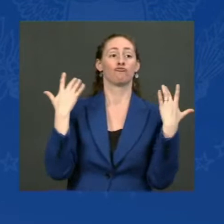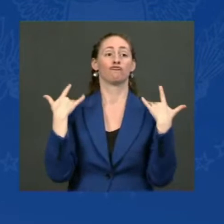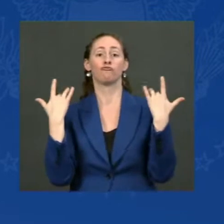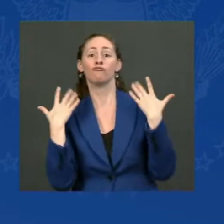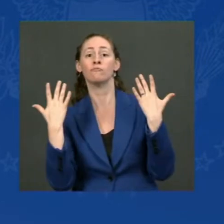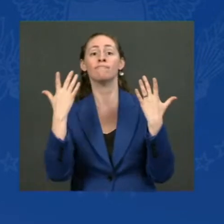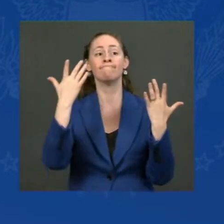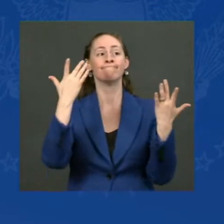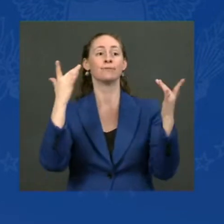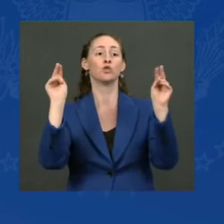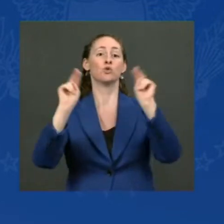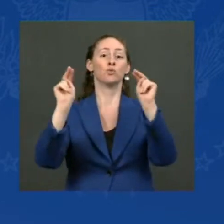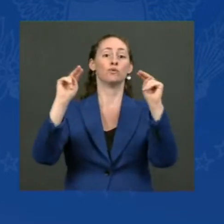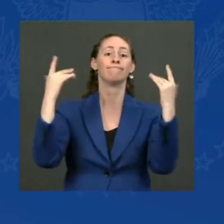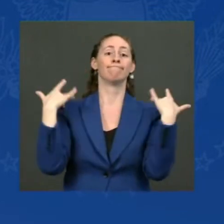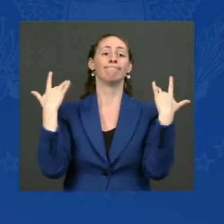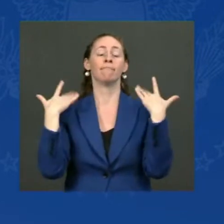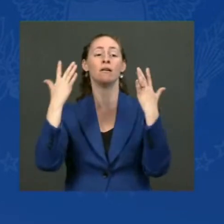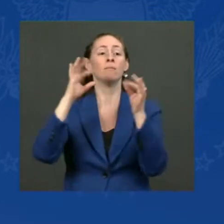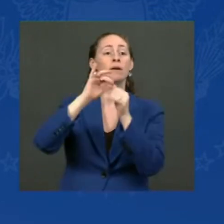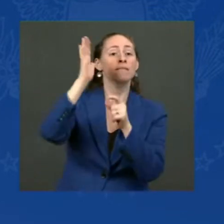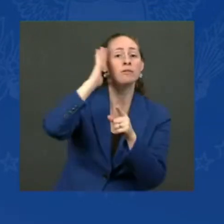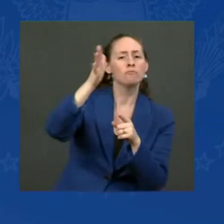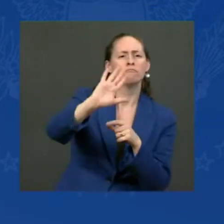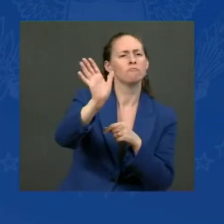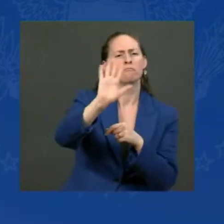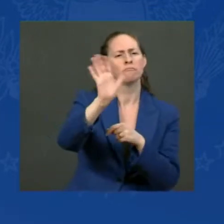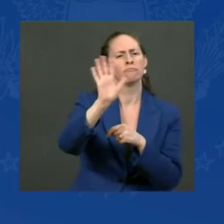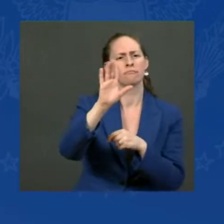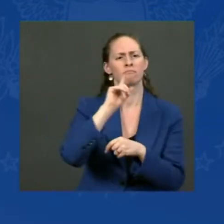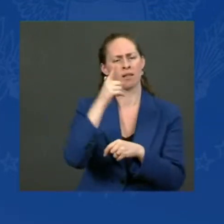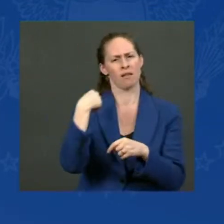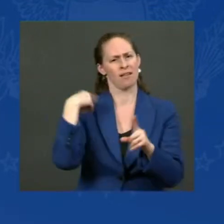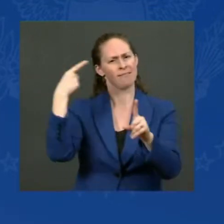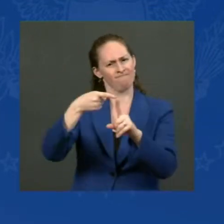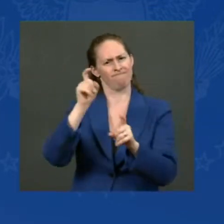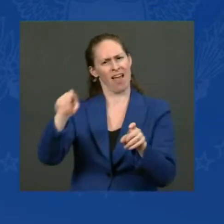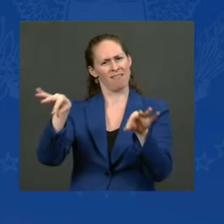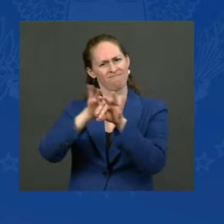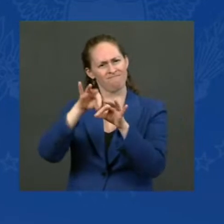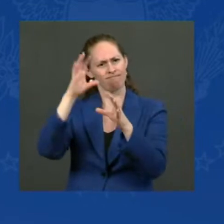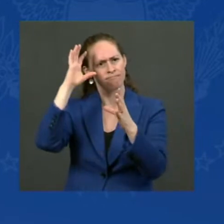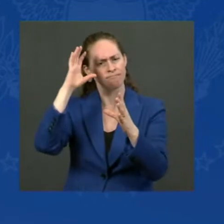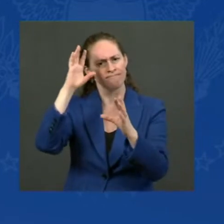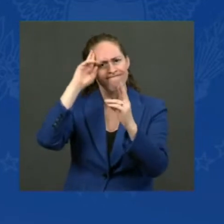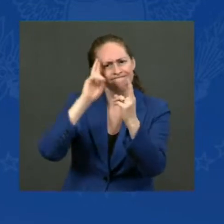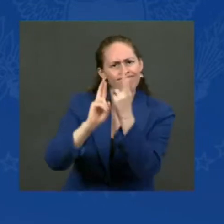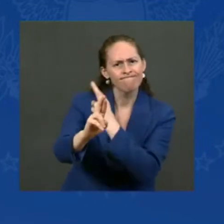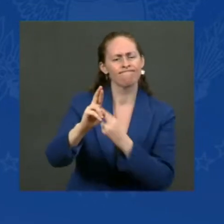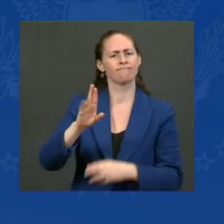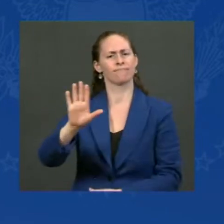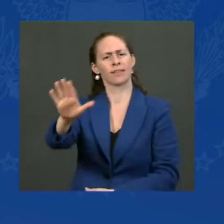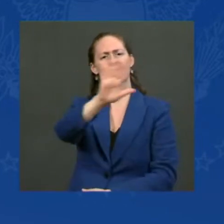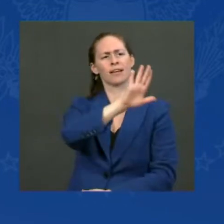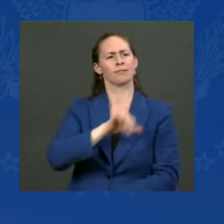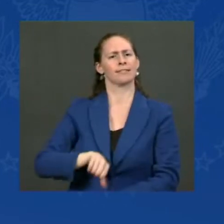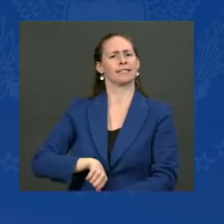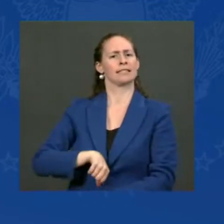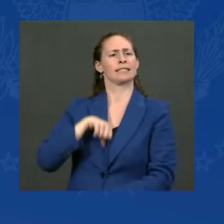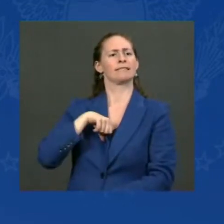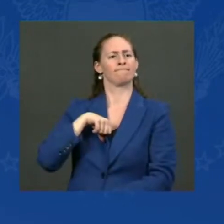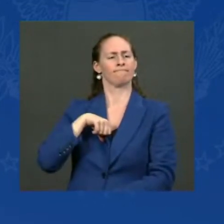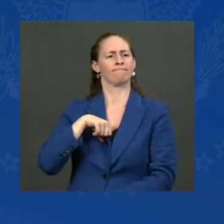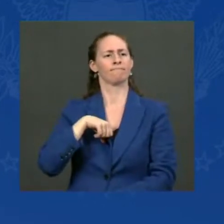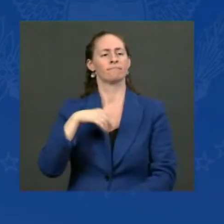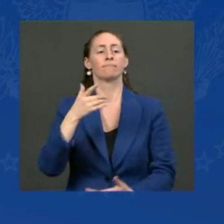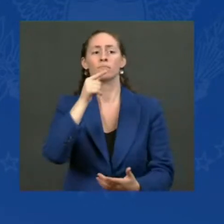will belong to those who embrace human dignity, not trample it. The future will belong to those who unleash